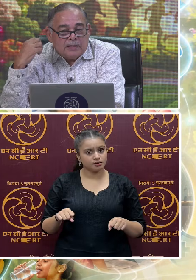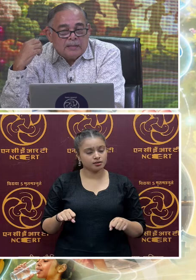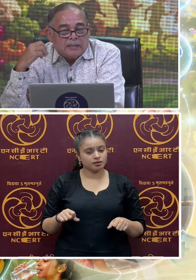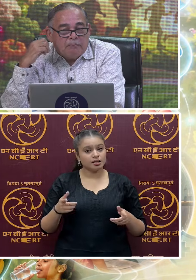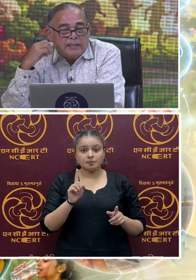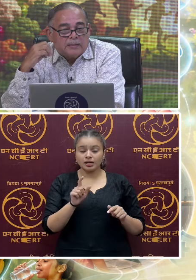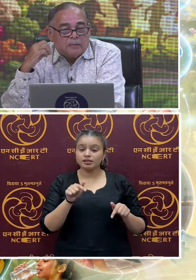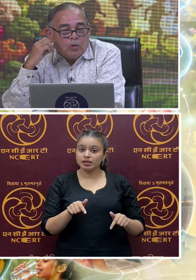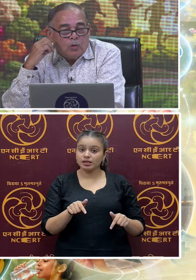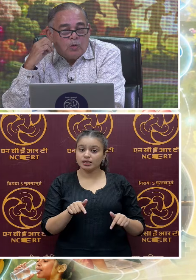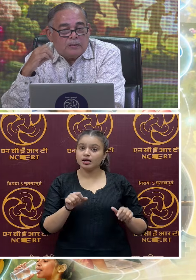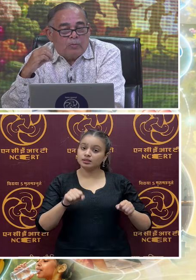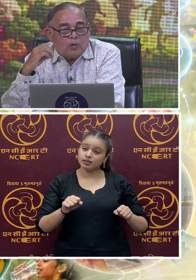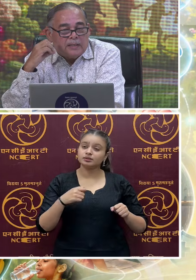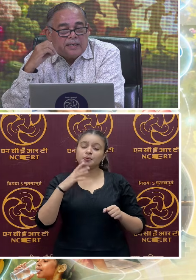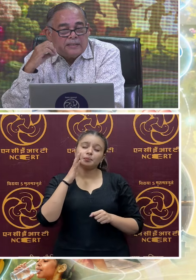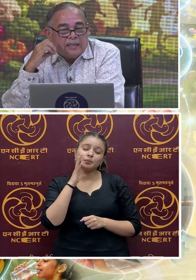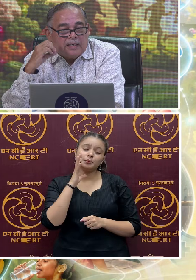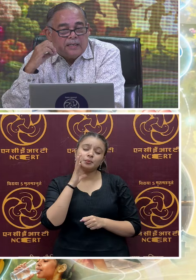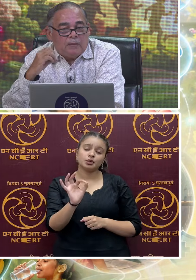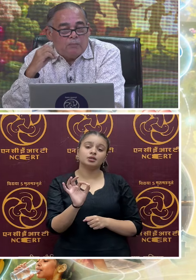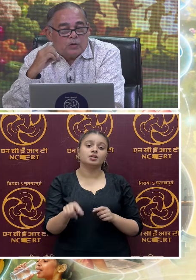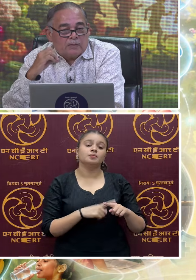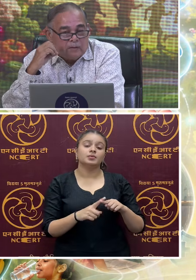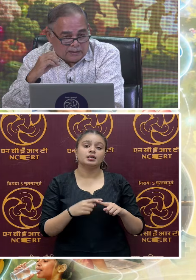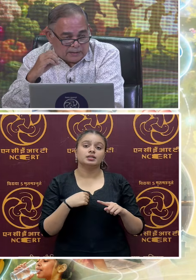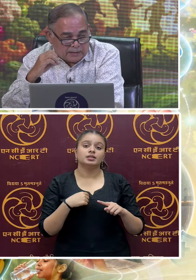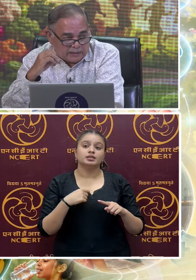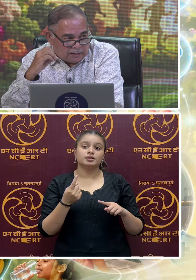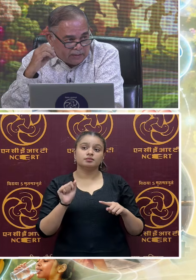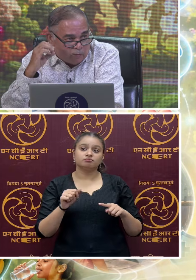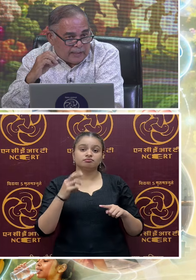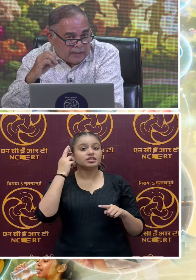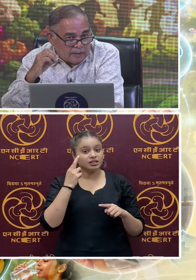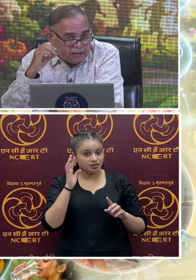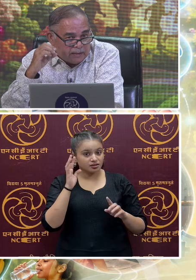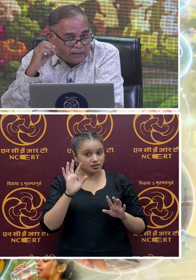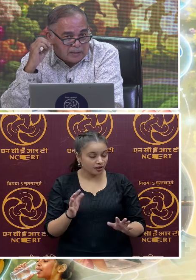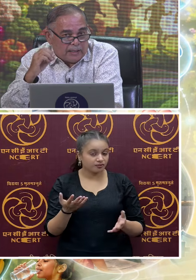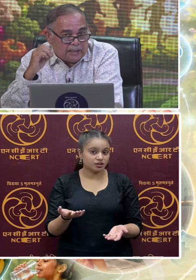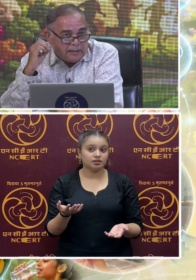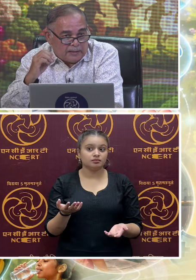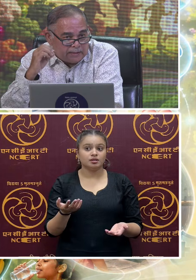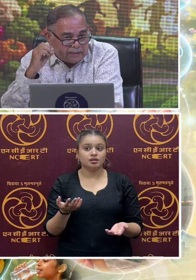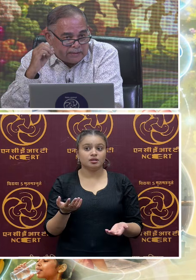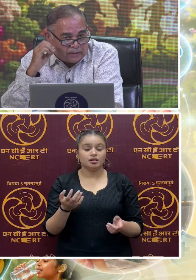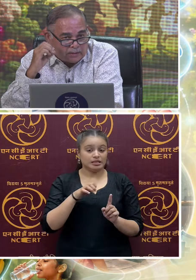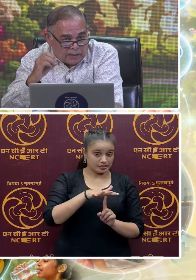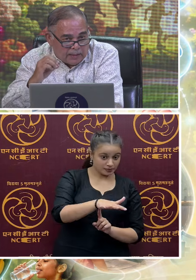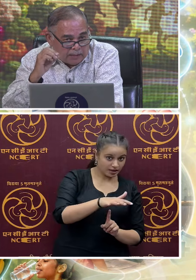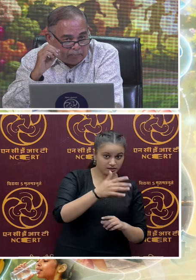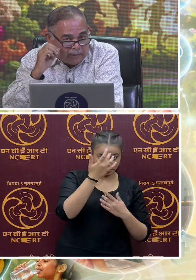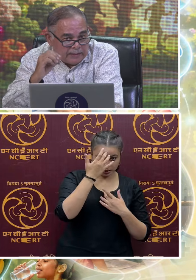but this is the most important and single most reason why the communicable